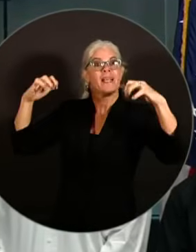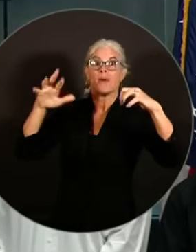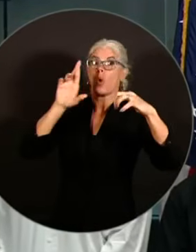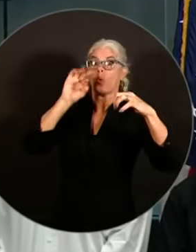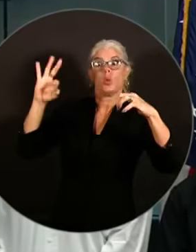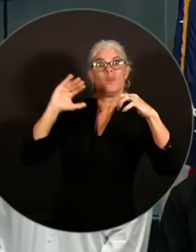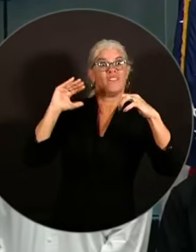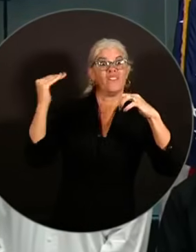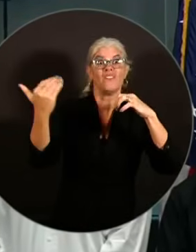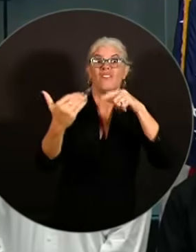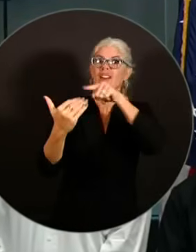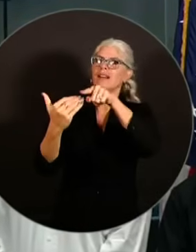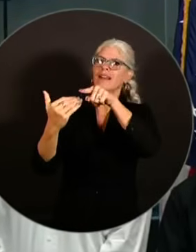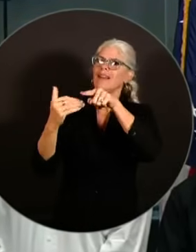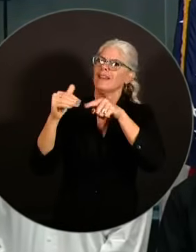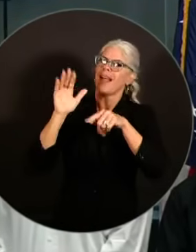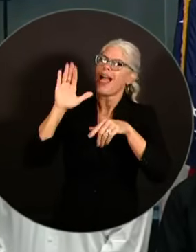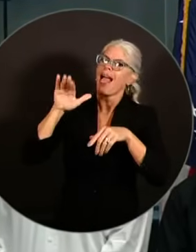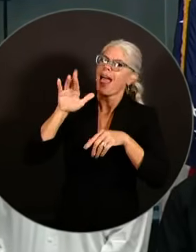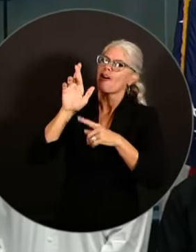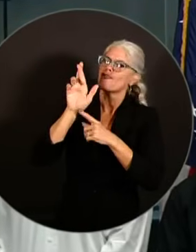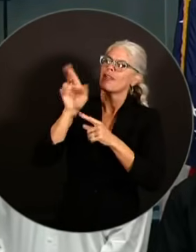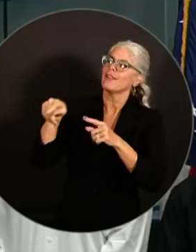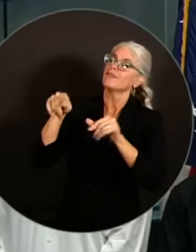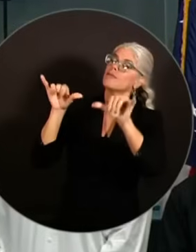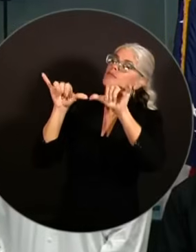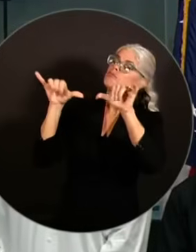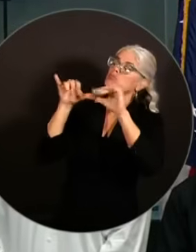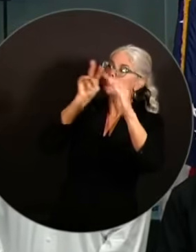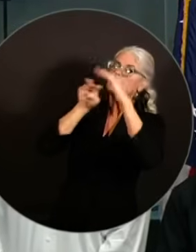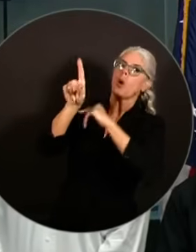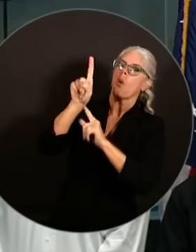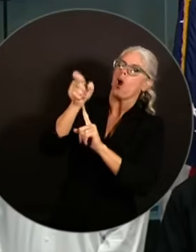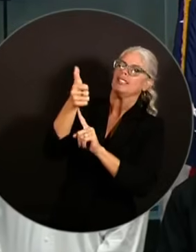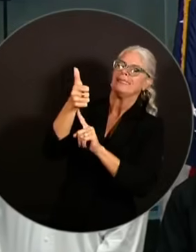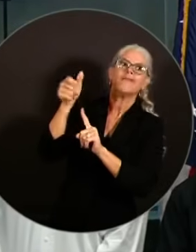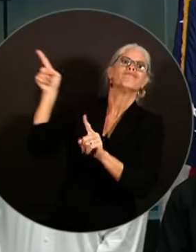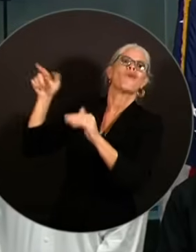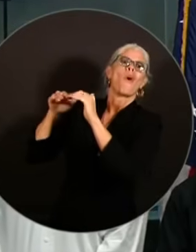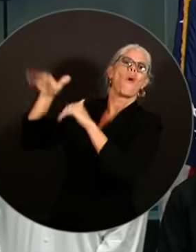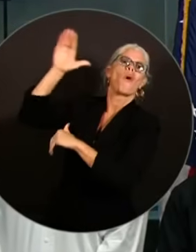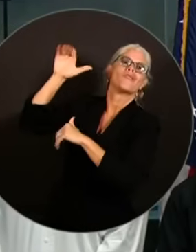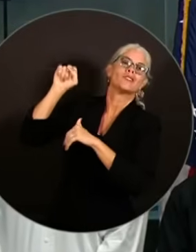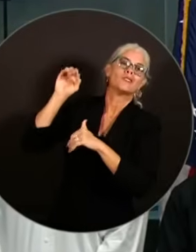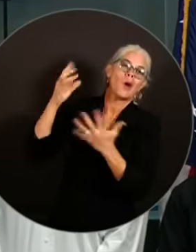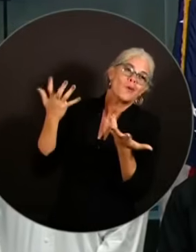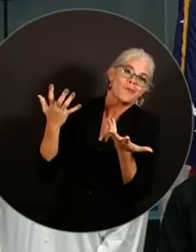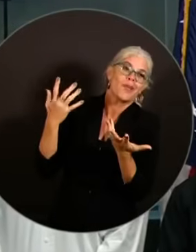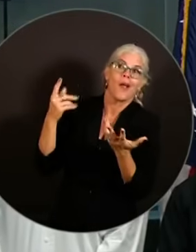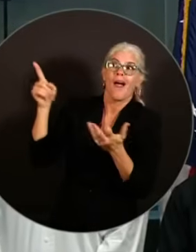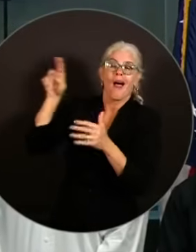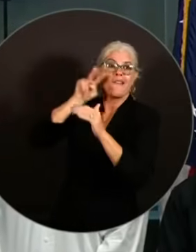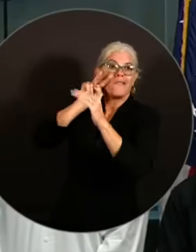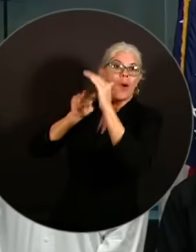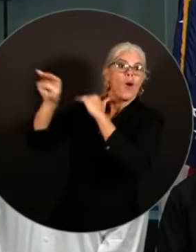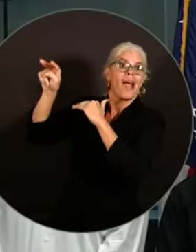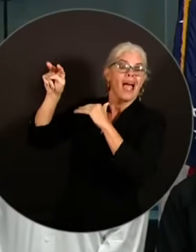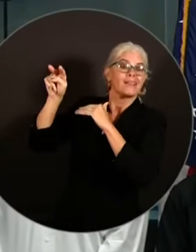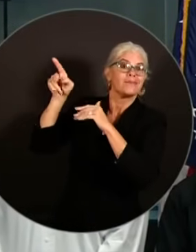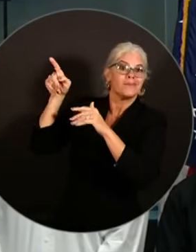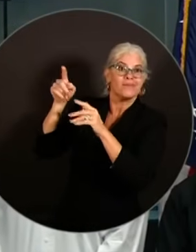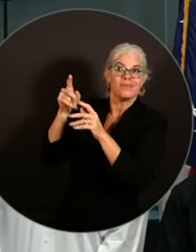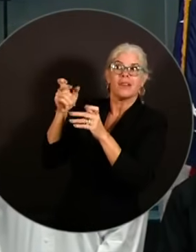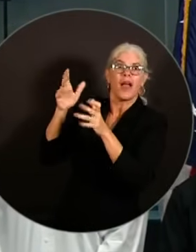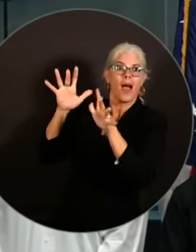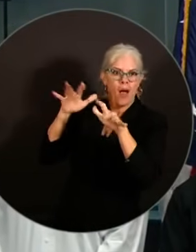rated for, I think it's rated for 110 miles an hour. And so, you know, the forecast changes, but as it became clear that there